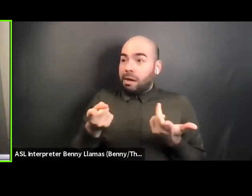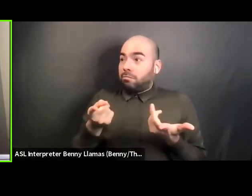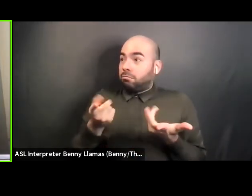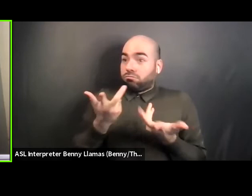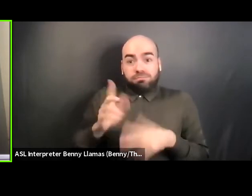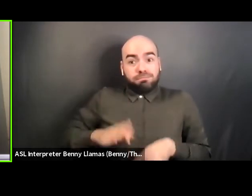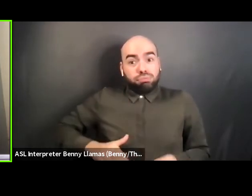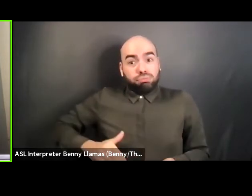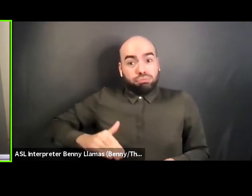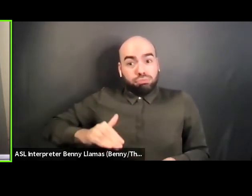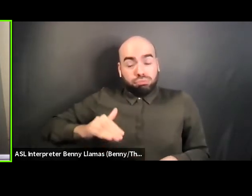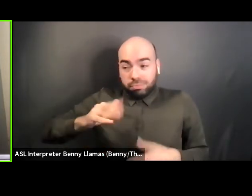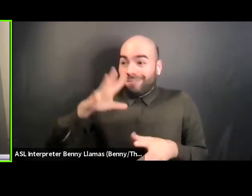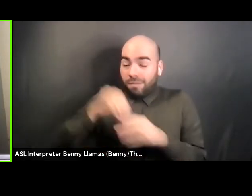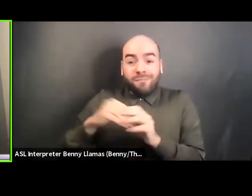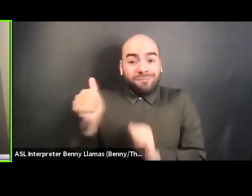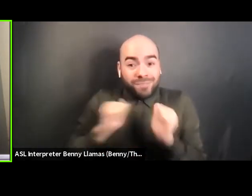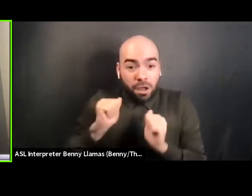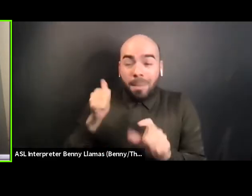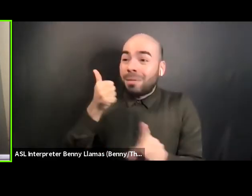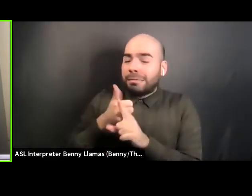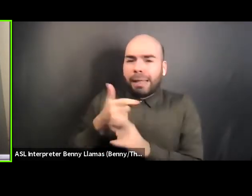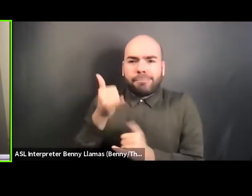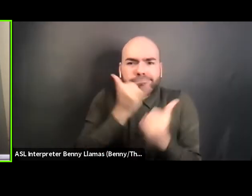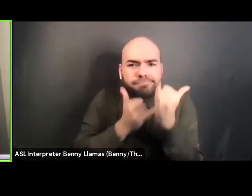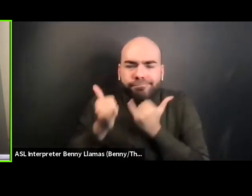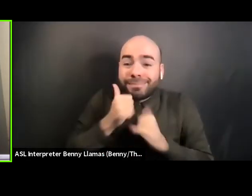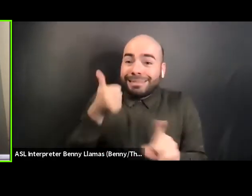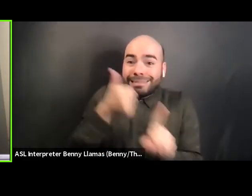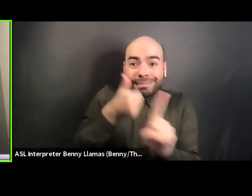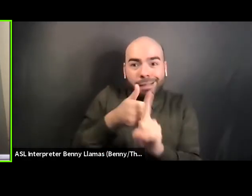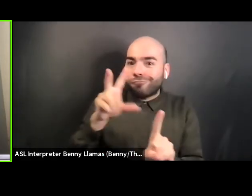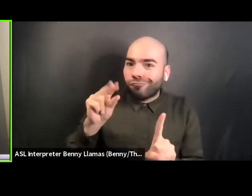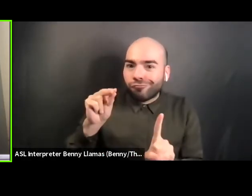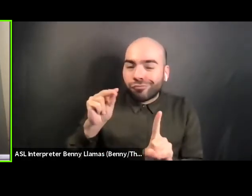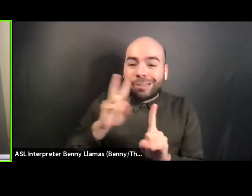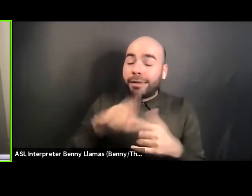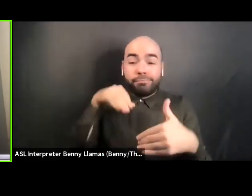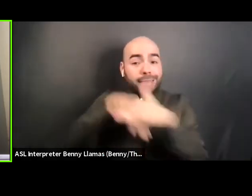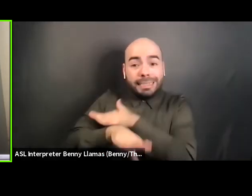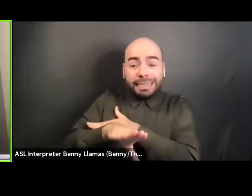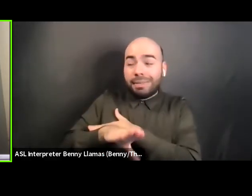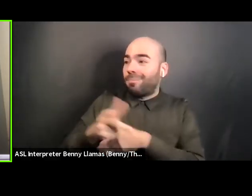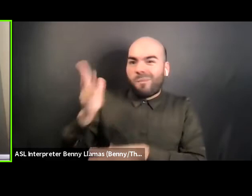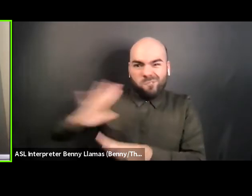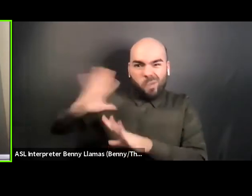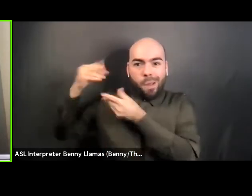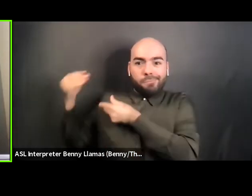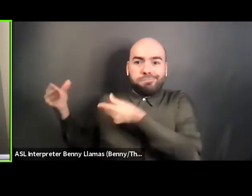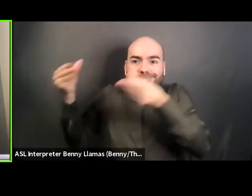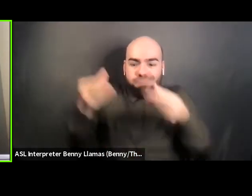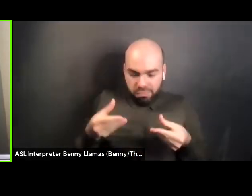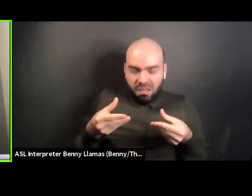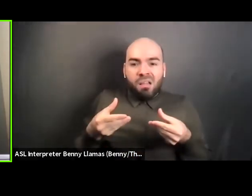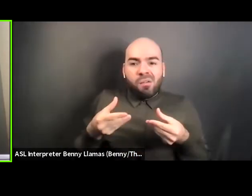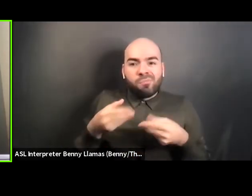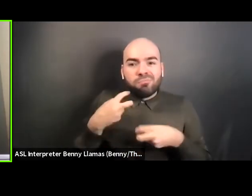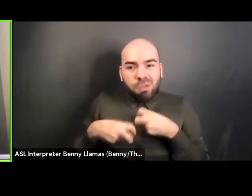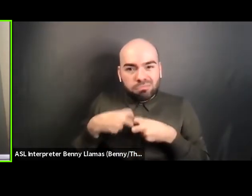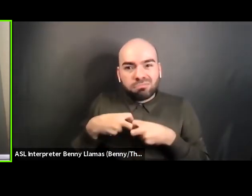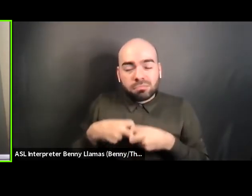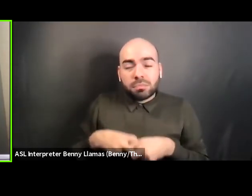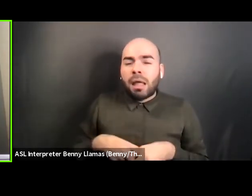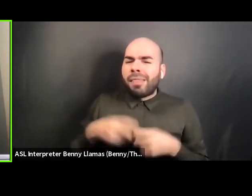didn't create. Now, it was just after the 2008 world financial crash. Afghanistan witnessed